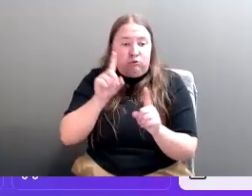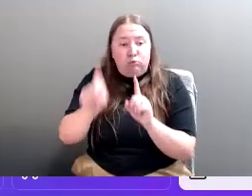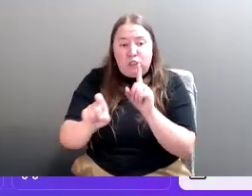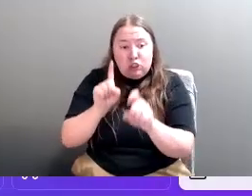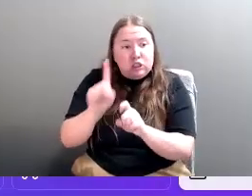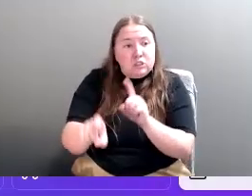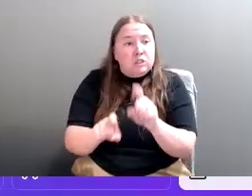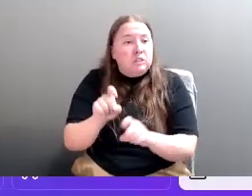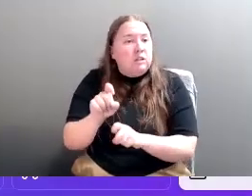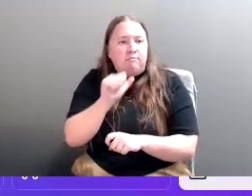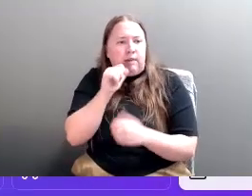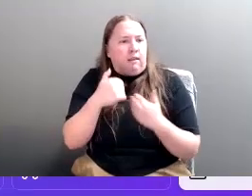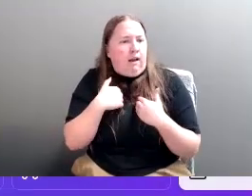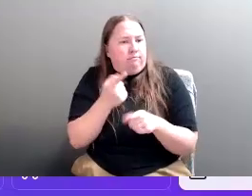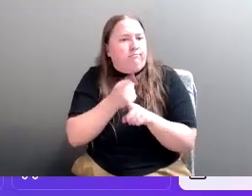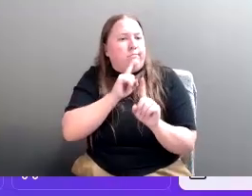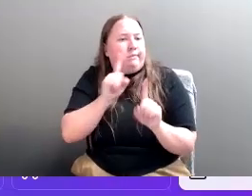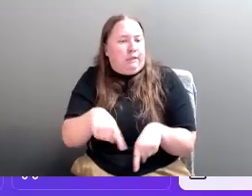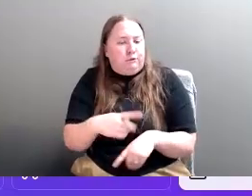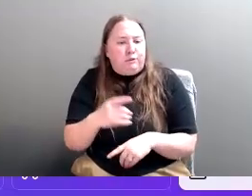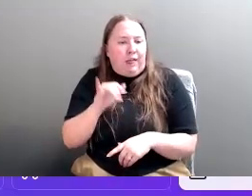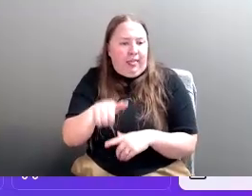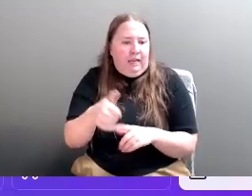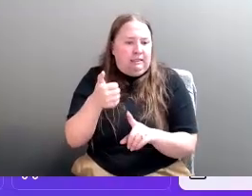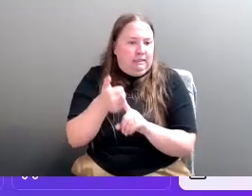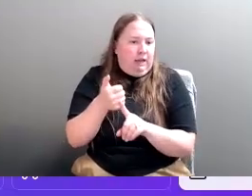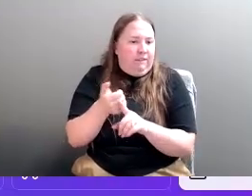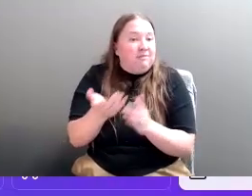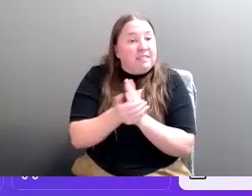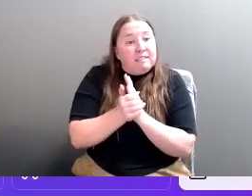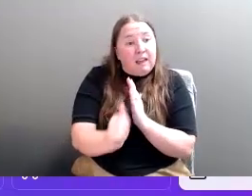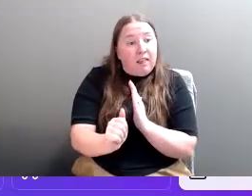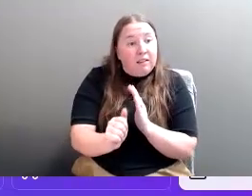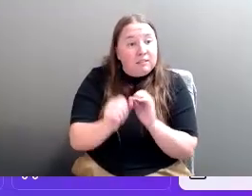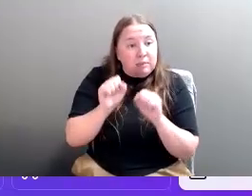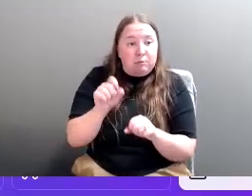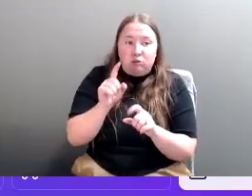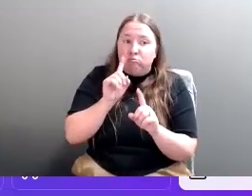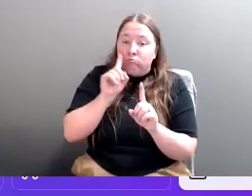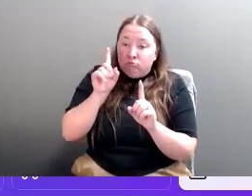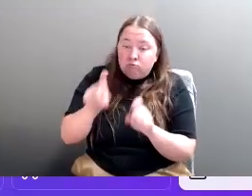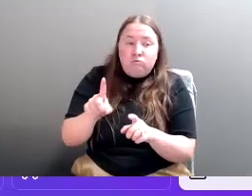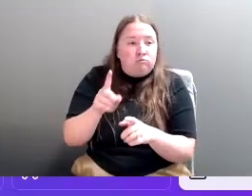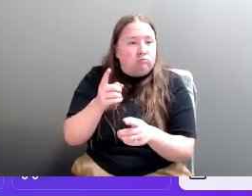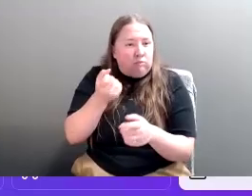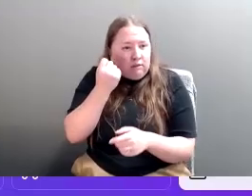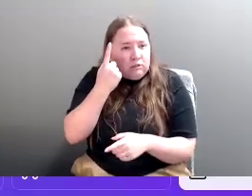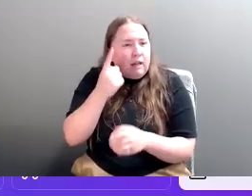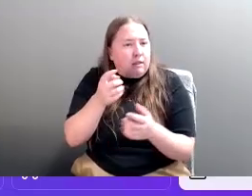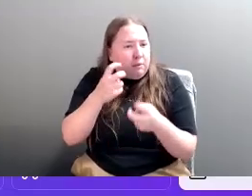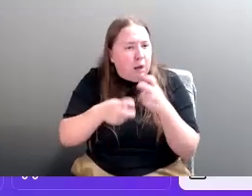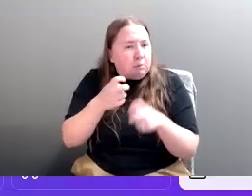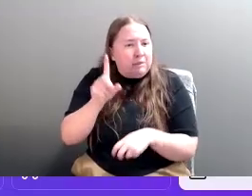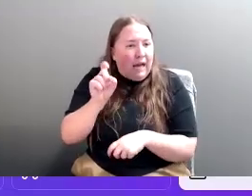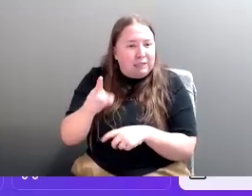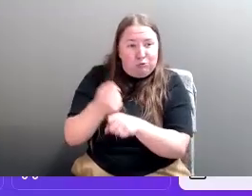bringing out the results, and that in itself is kind of a skill to Yeah. be able to to talk about a problem, to understand the problem, to